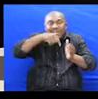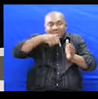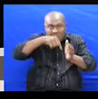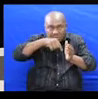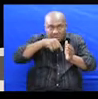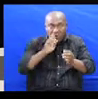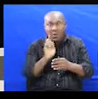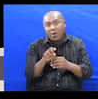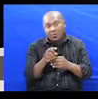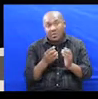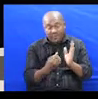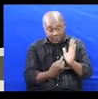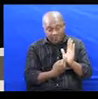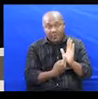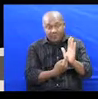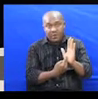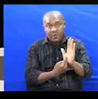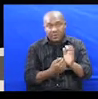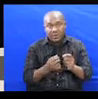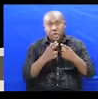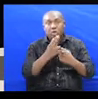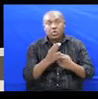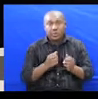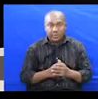of the following solution.